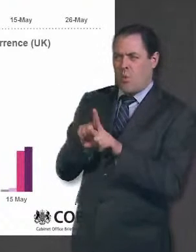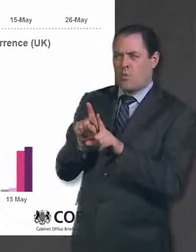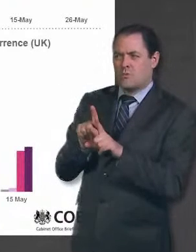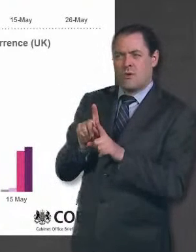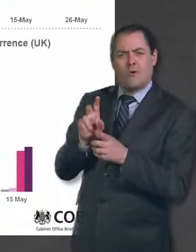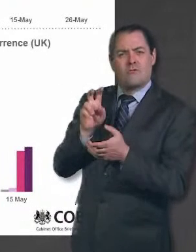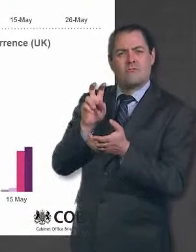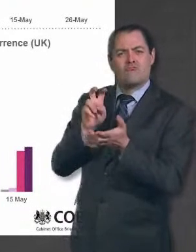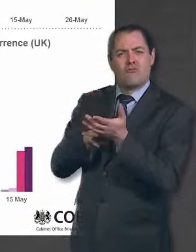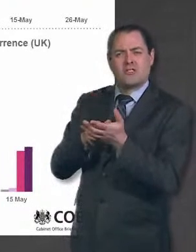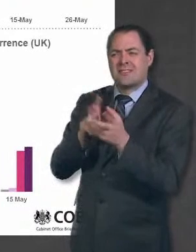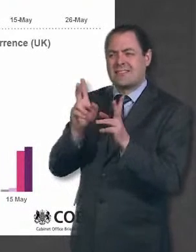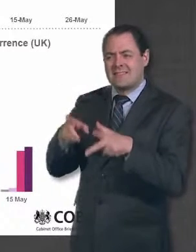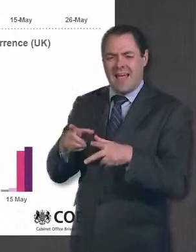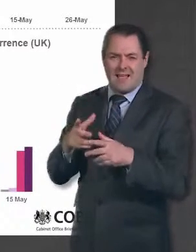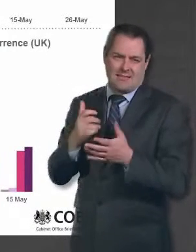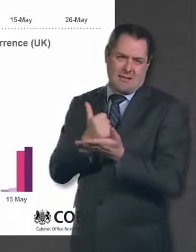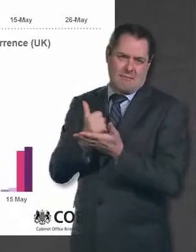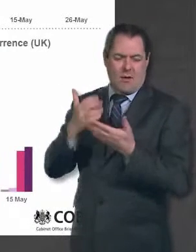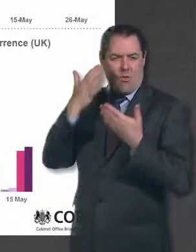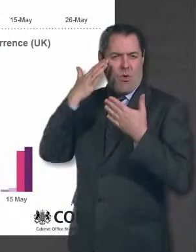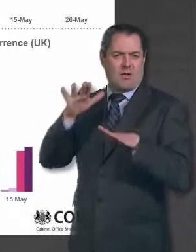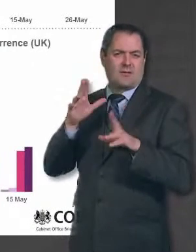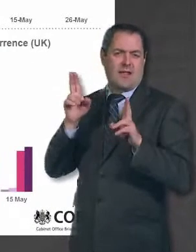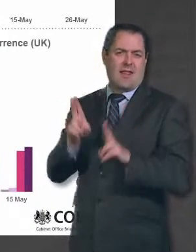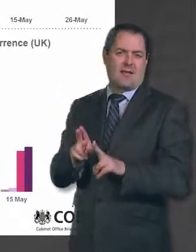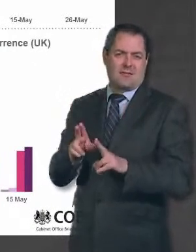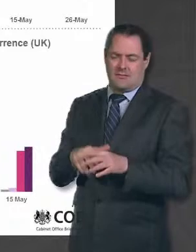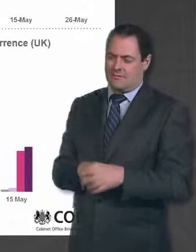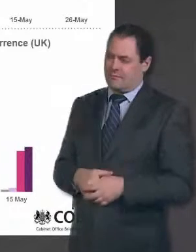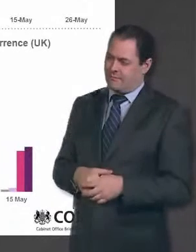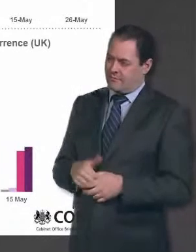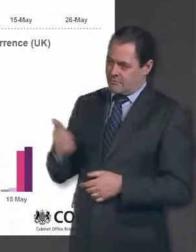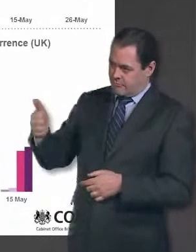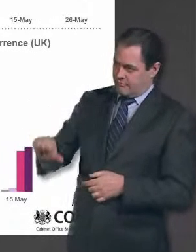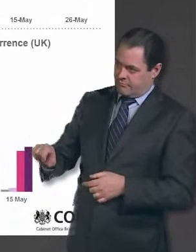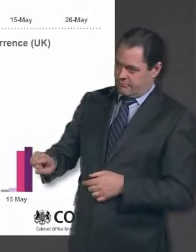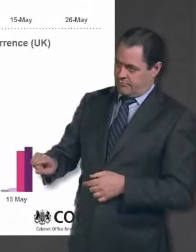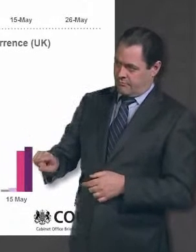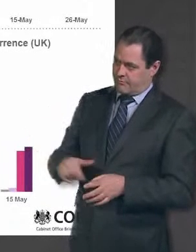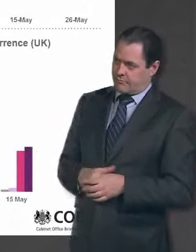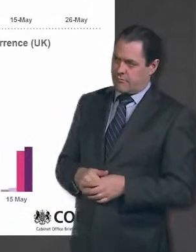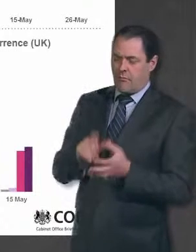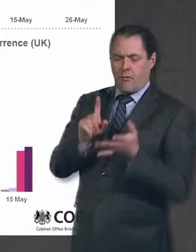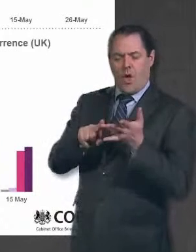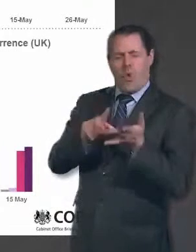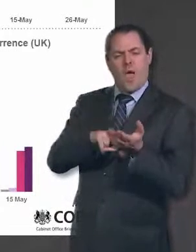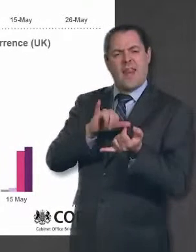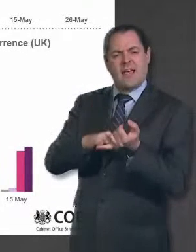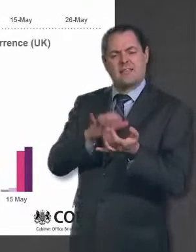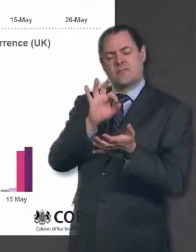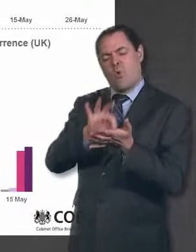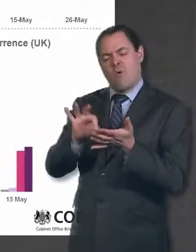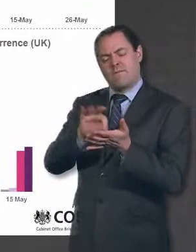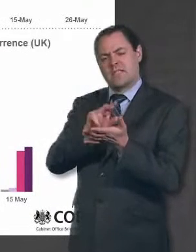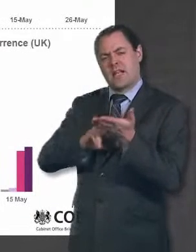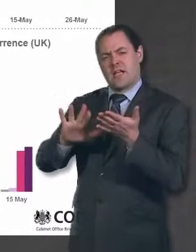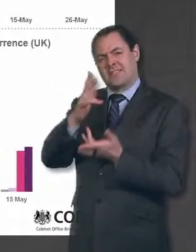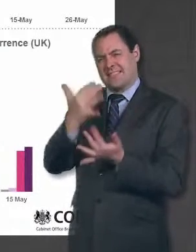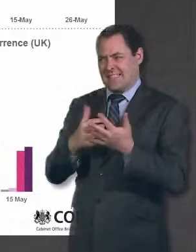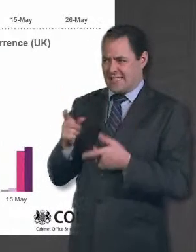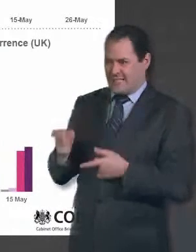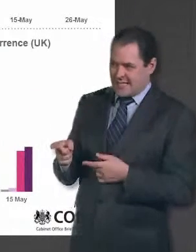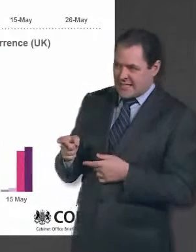below shows, again, from Office for National Statistics data, the differences in numbers of deaths by place of death. And